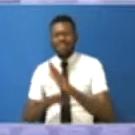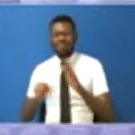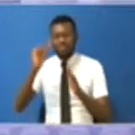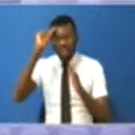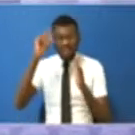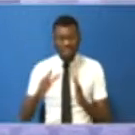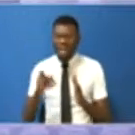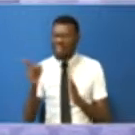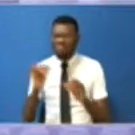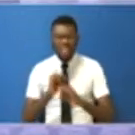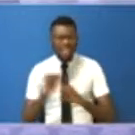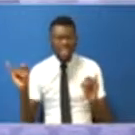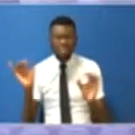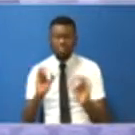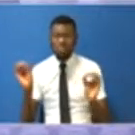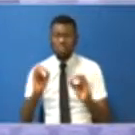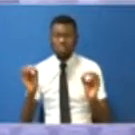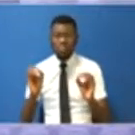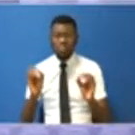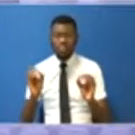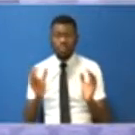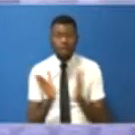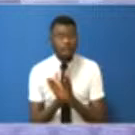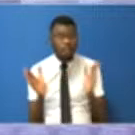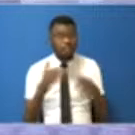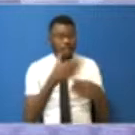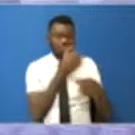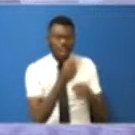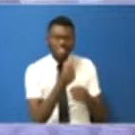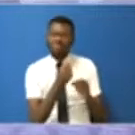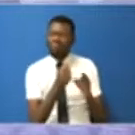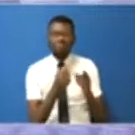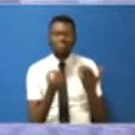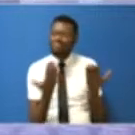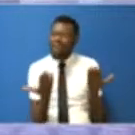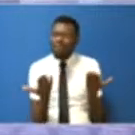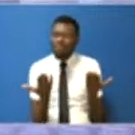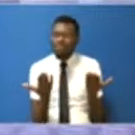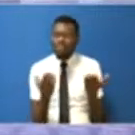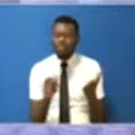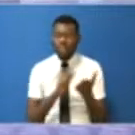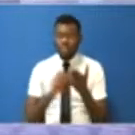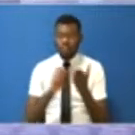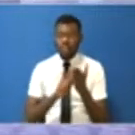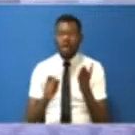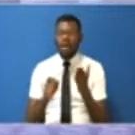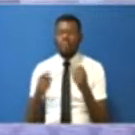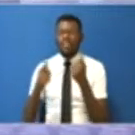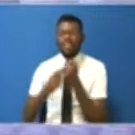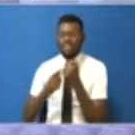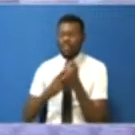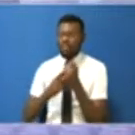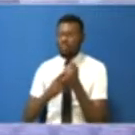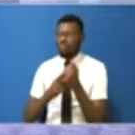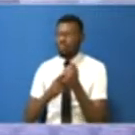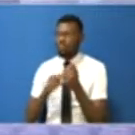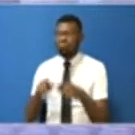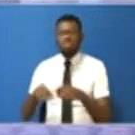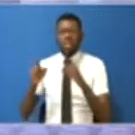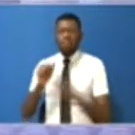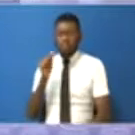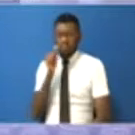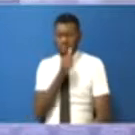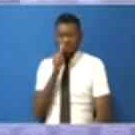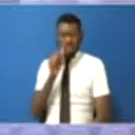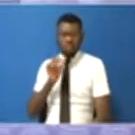the question of integrity because when you talk about public trust chapter chapter six at the expense of private convenience that is the